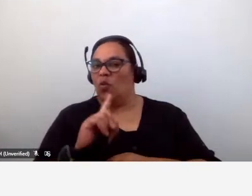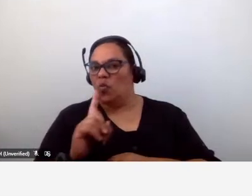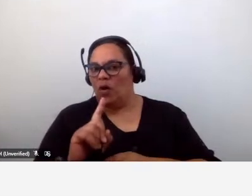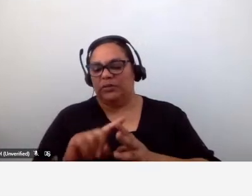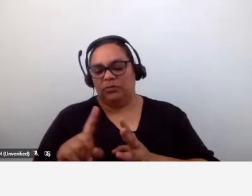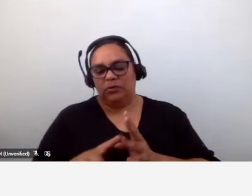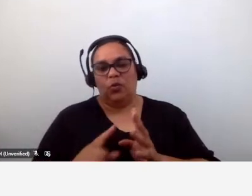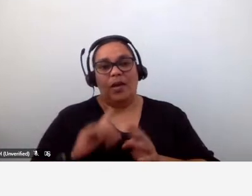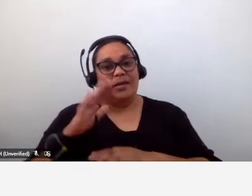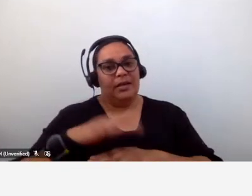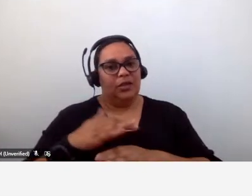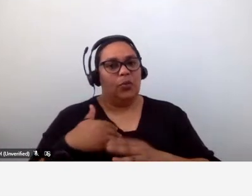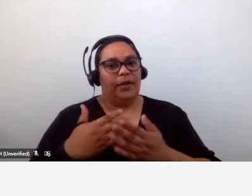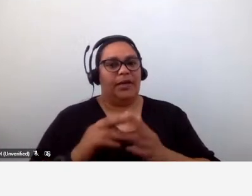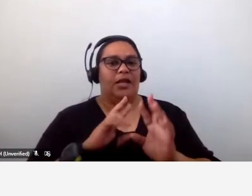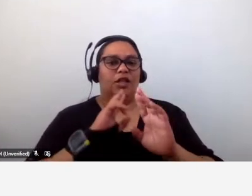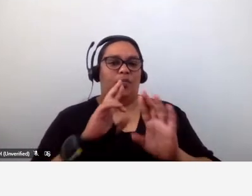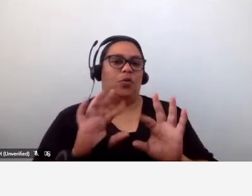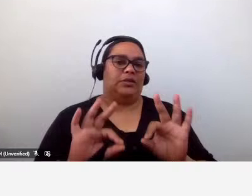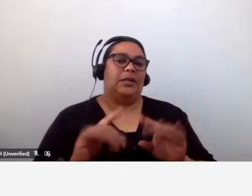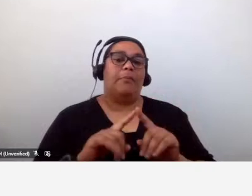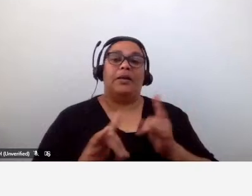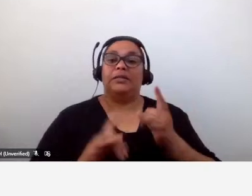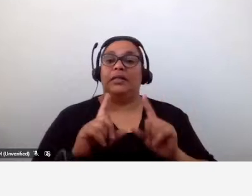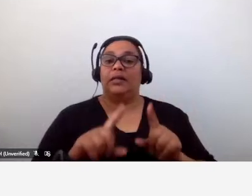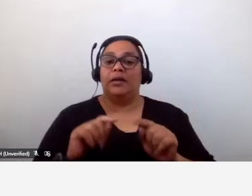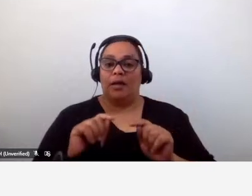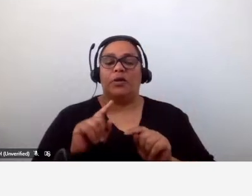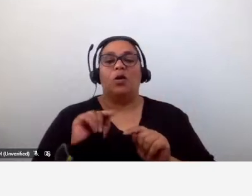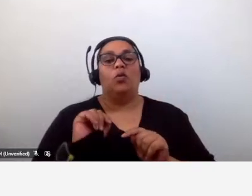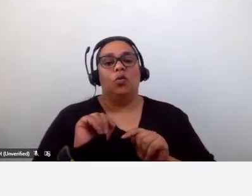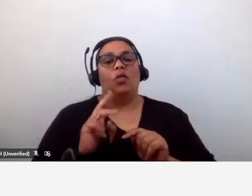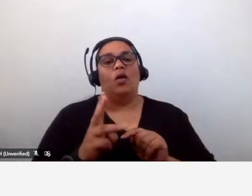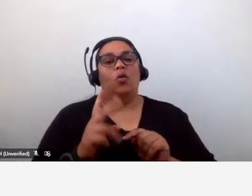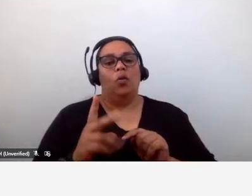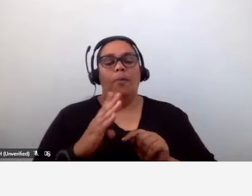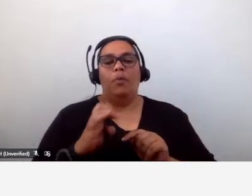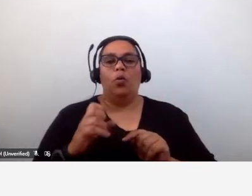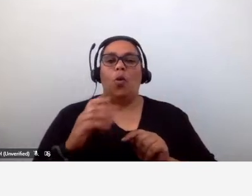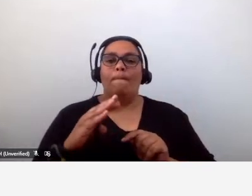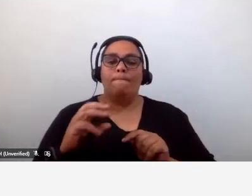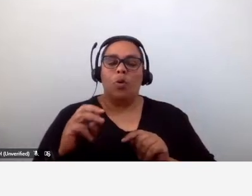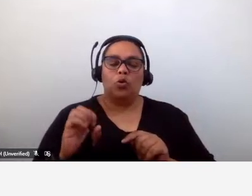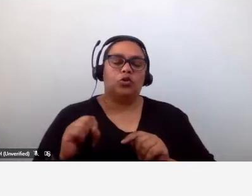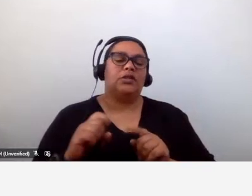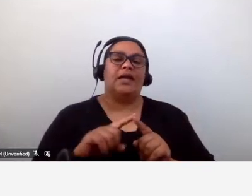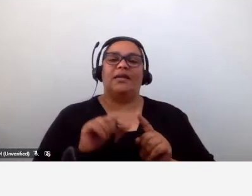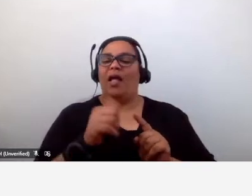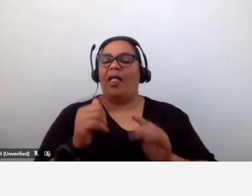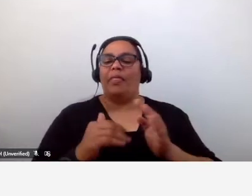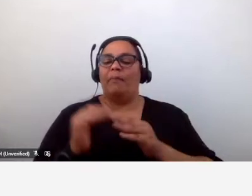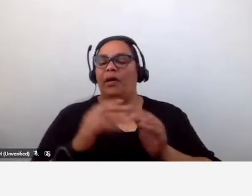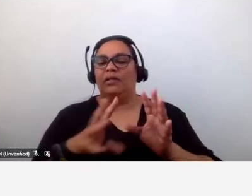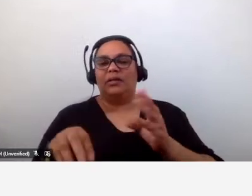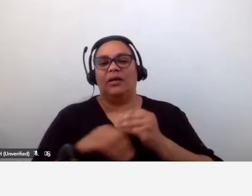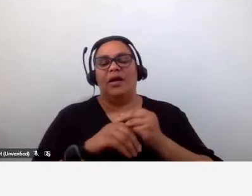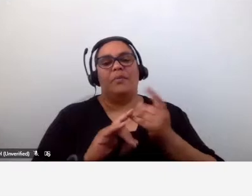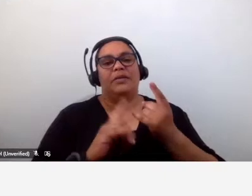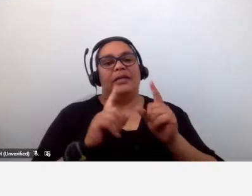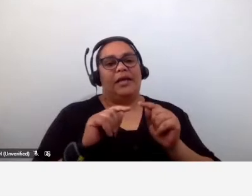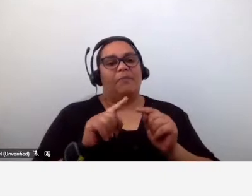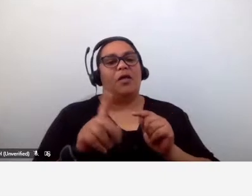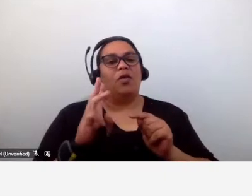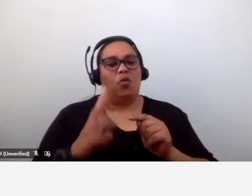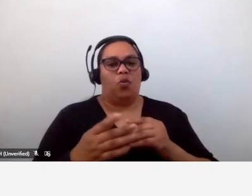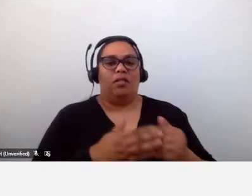time we come, we are able to report on it. But City of Cape Town would then, Bloemfontein and all the other facilities that goes under City of Cape Town, they would